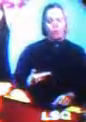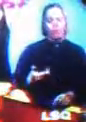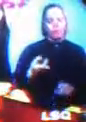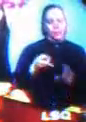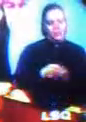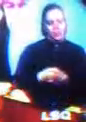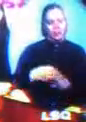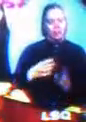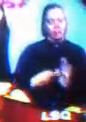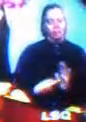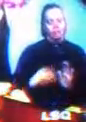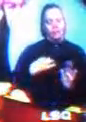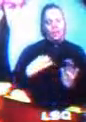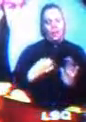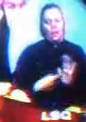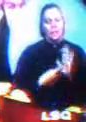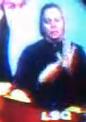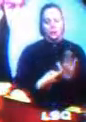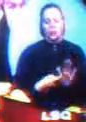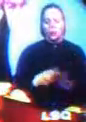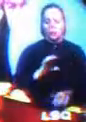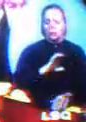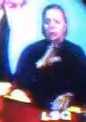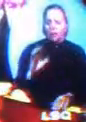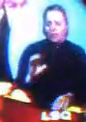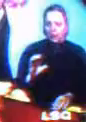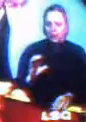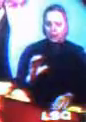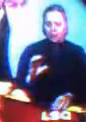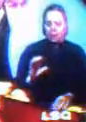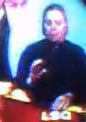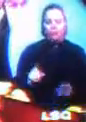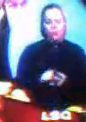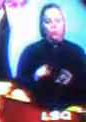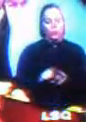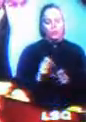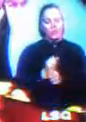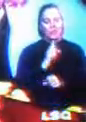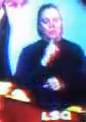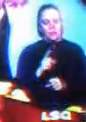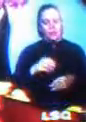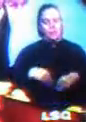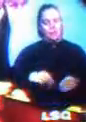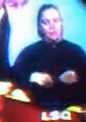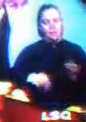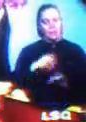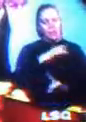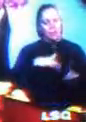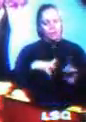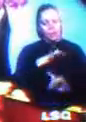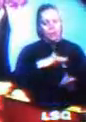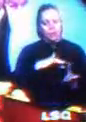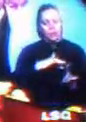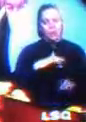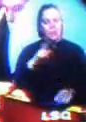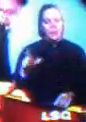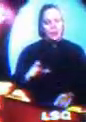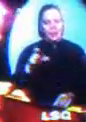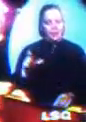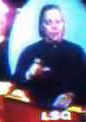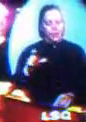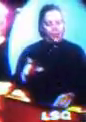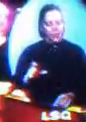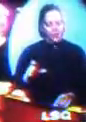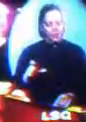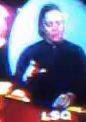is welcome to accompany me and to be part of Canada's delegation. And I'm quite sure that the